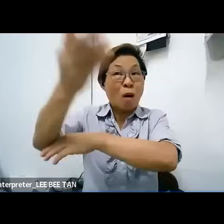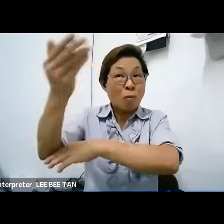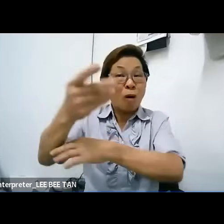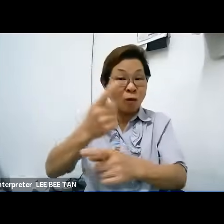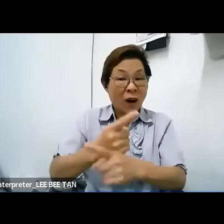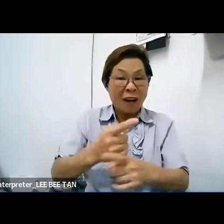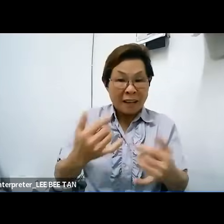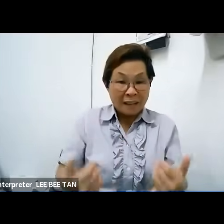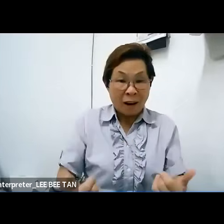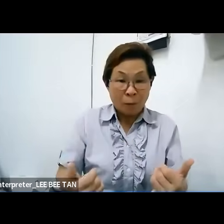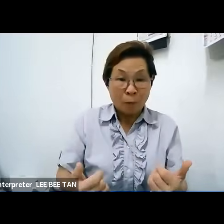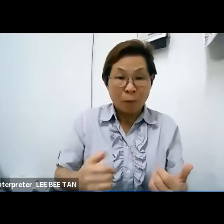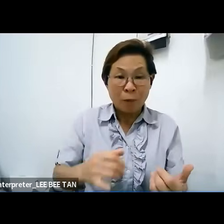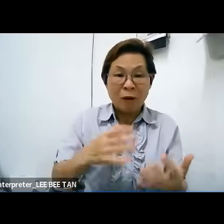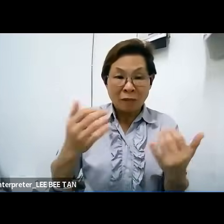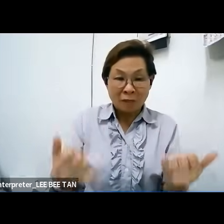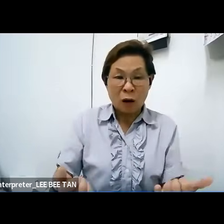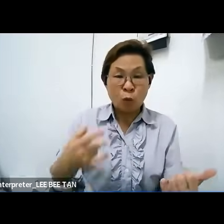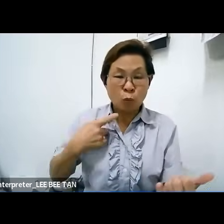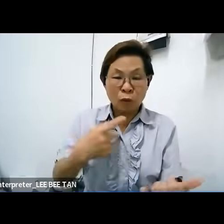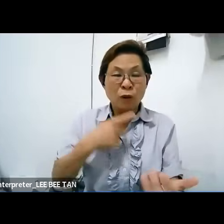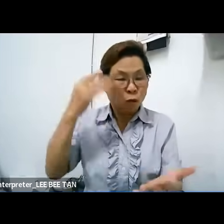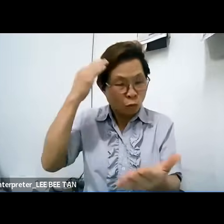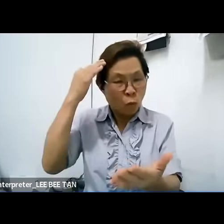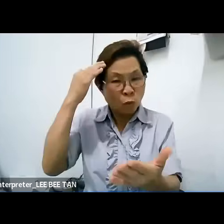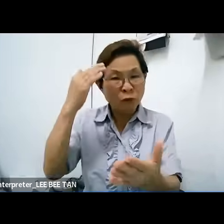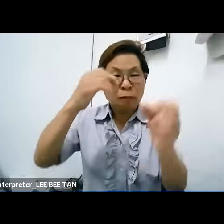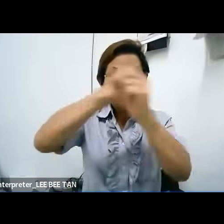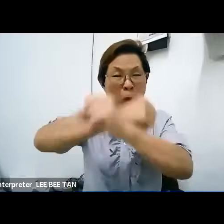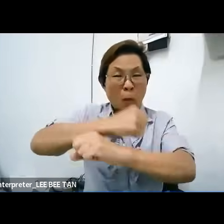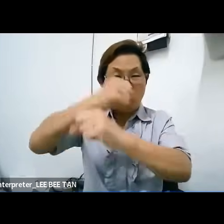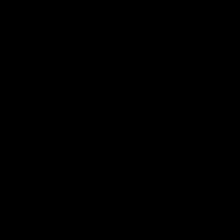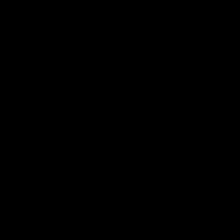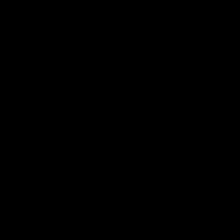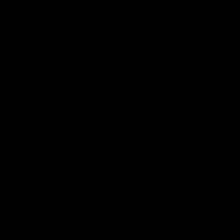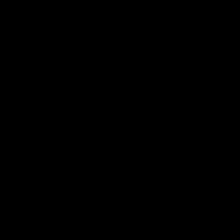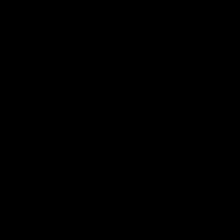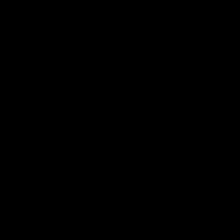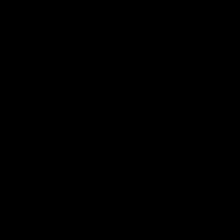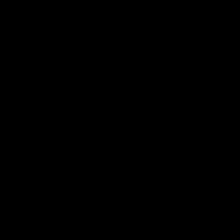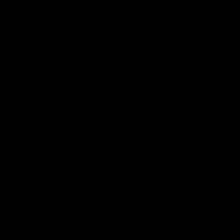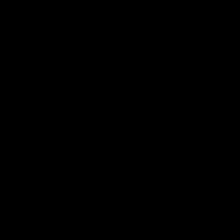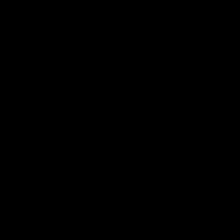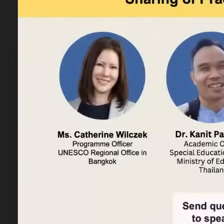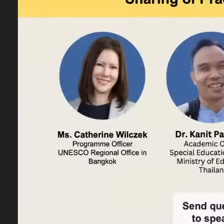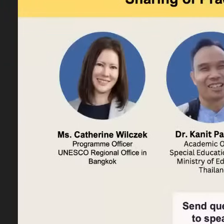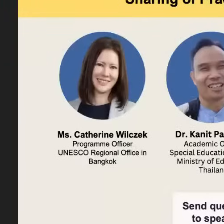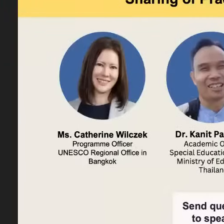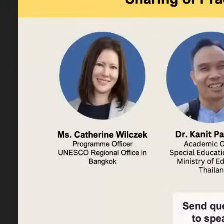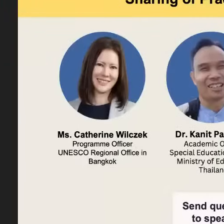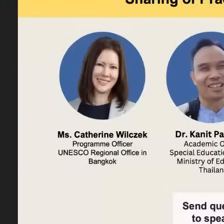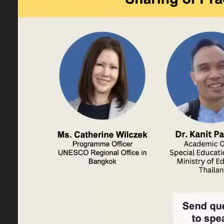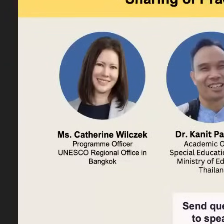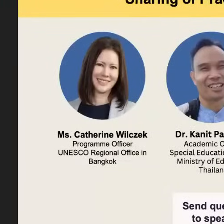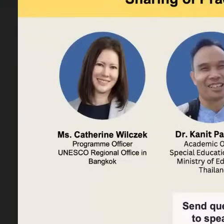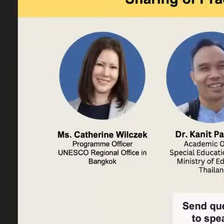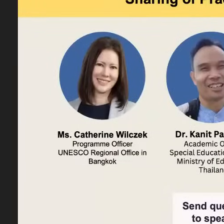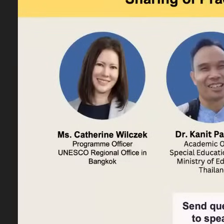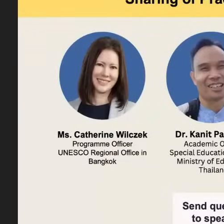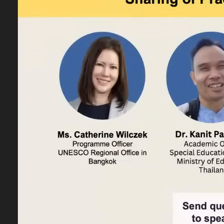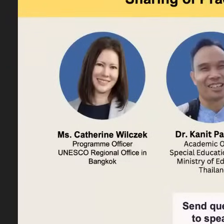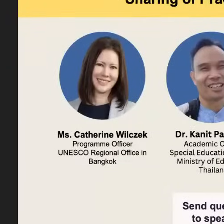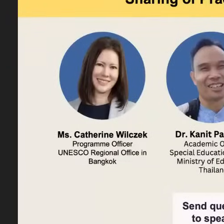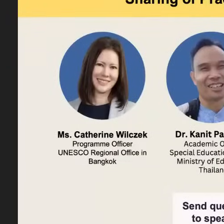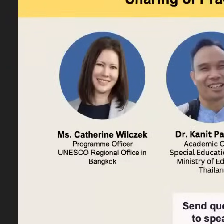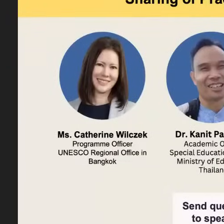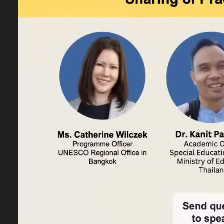as for now, we have acknowledged the challenges, which is the first step, the crucial step, and it is time to now proactively